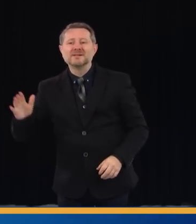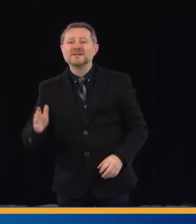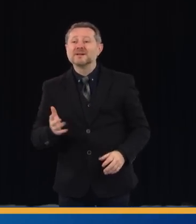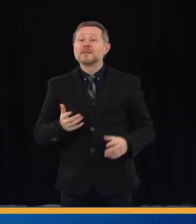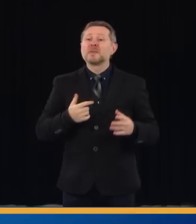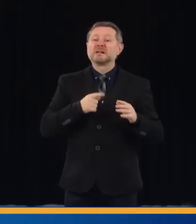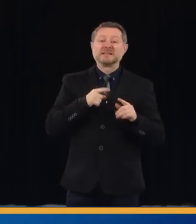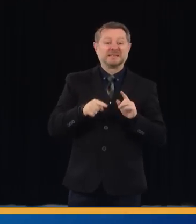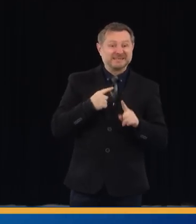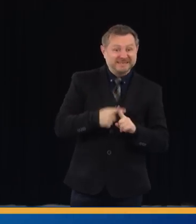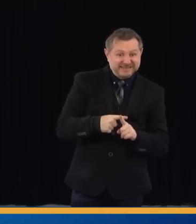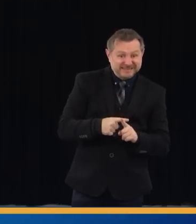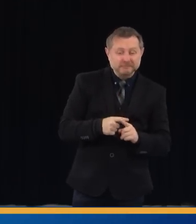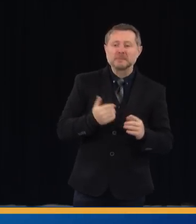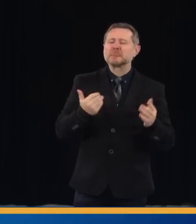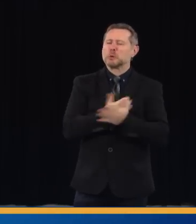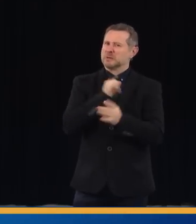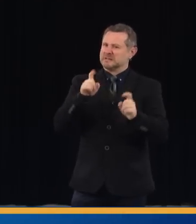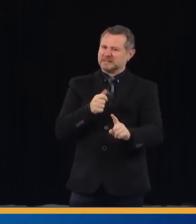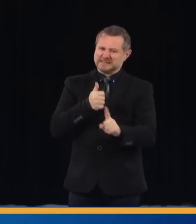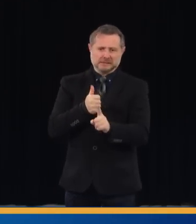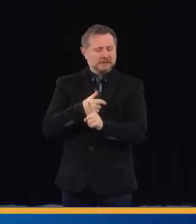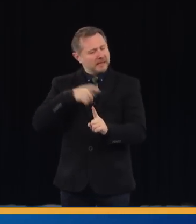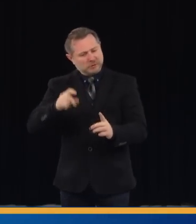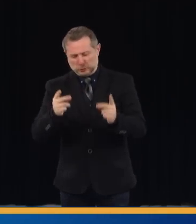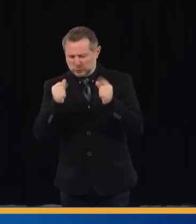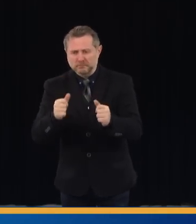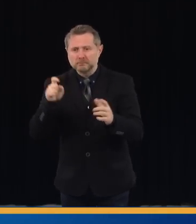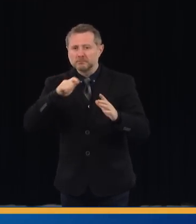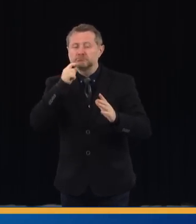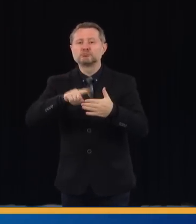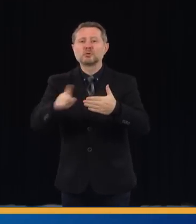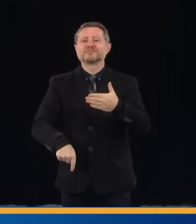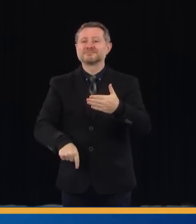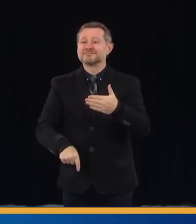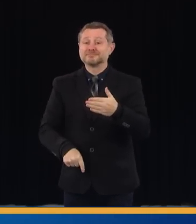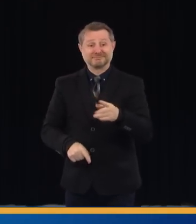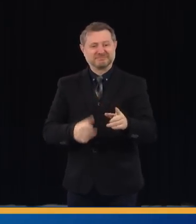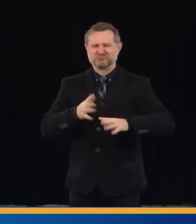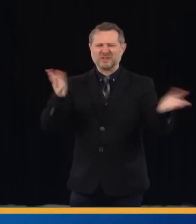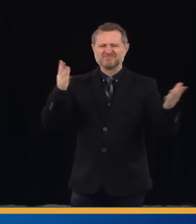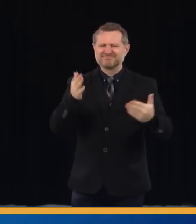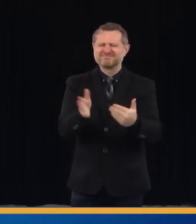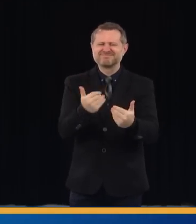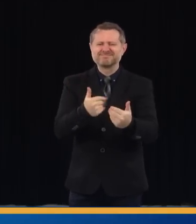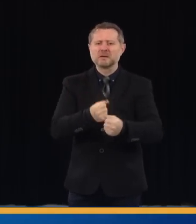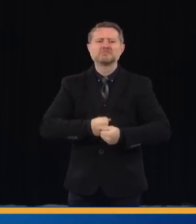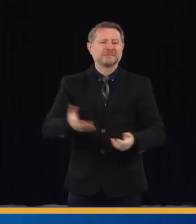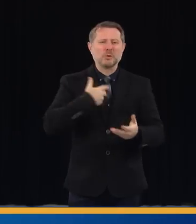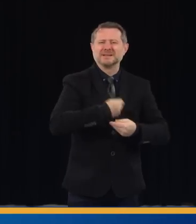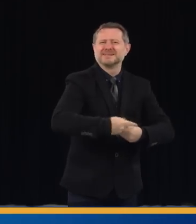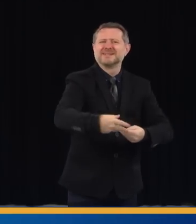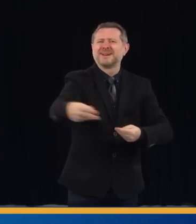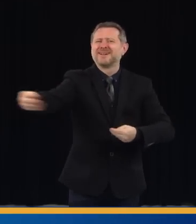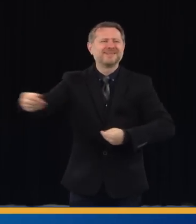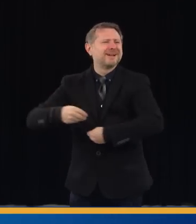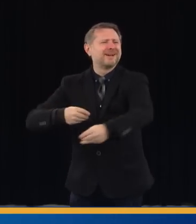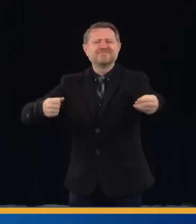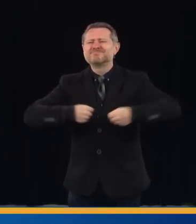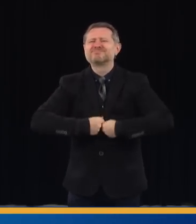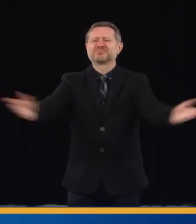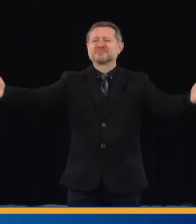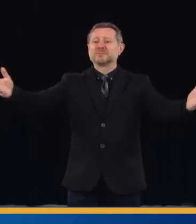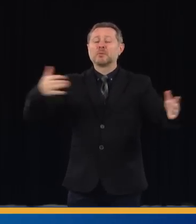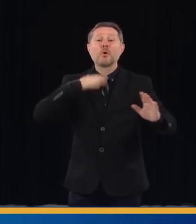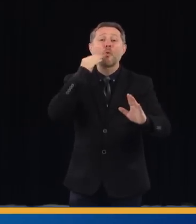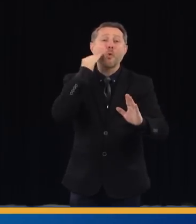test quickly, and they're starting, that is readily available, that people can do at home, so